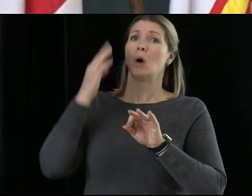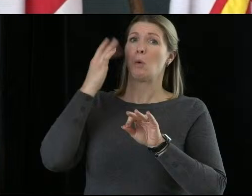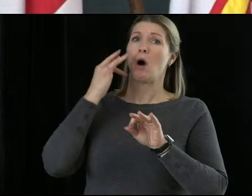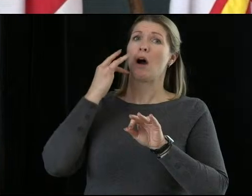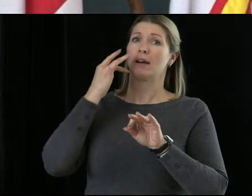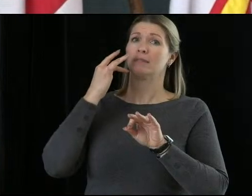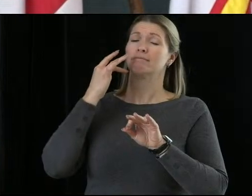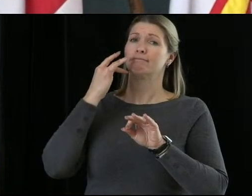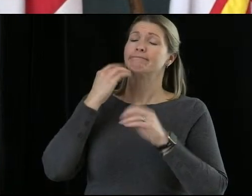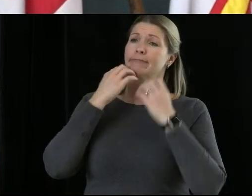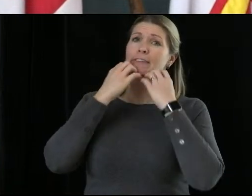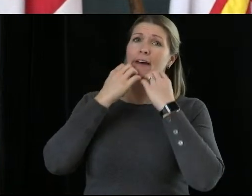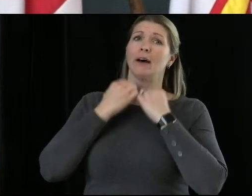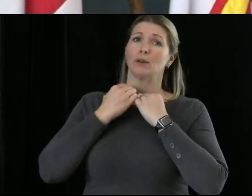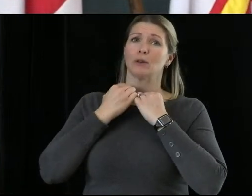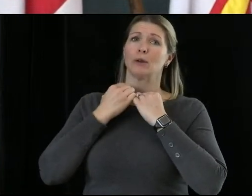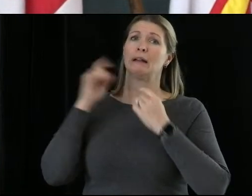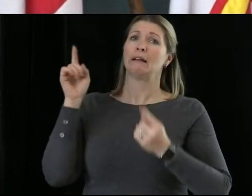matters.